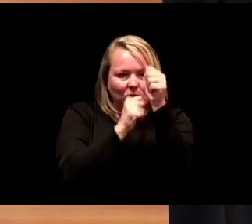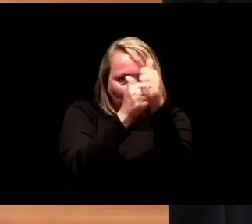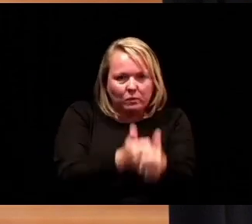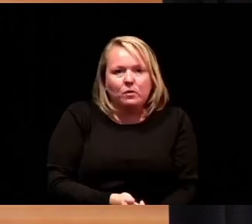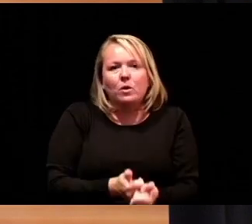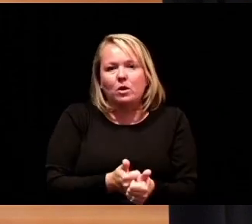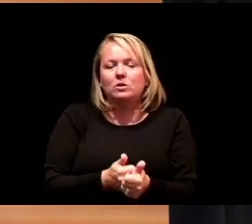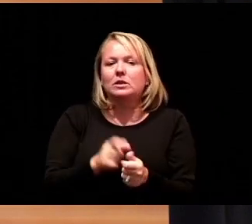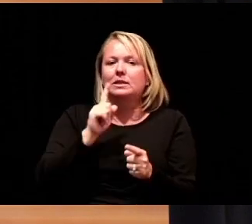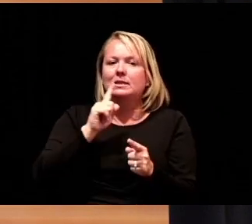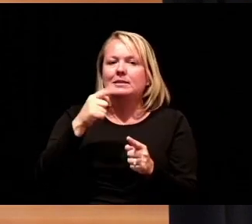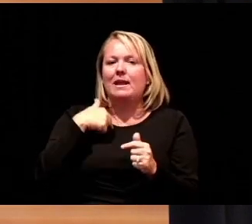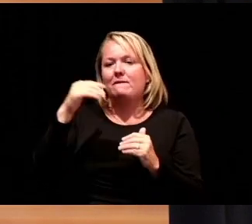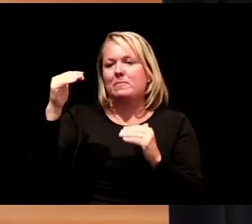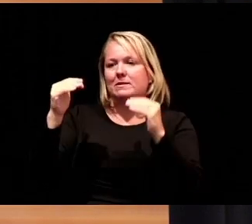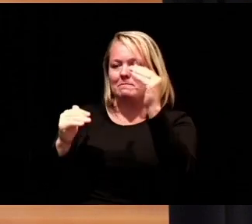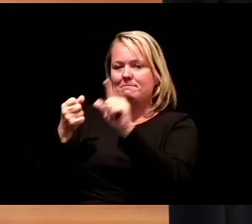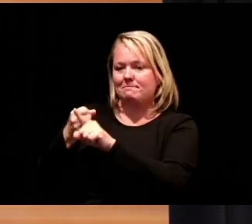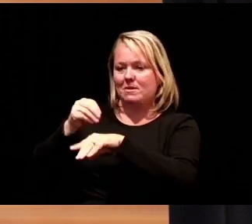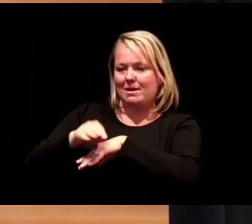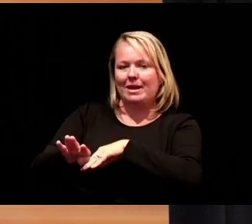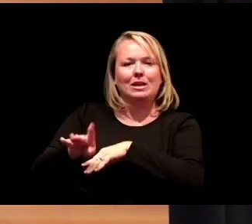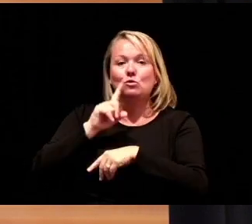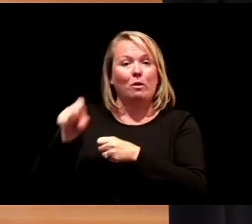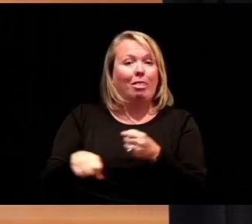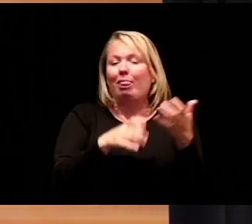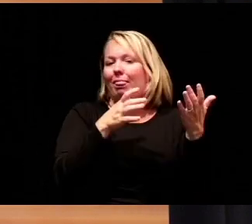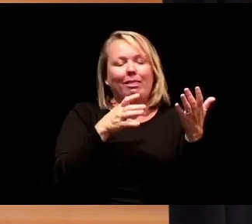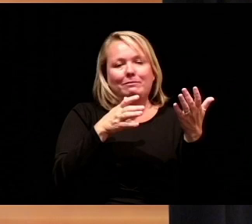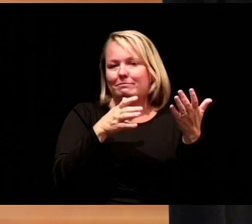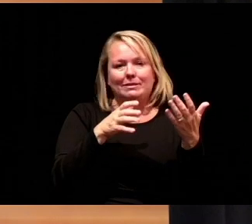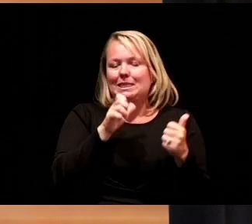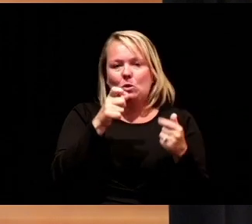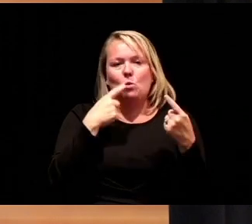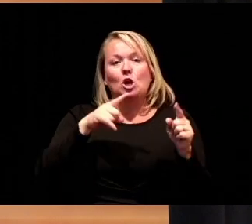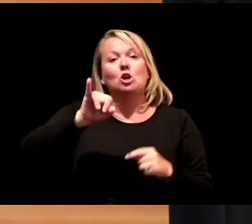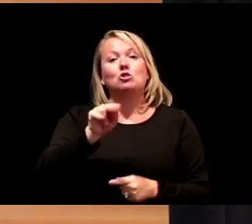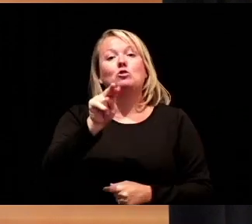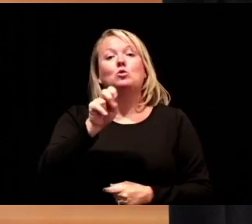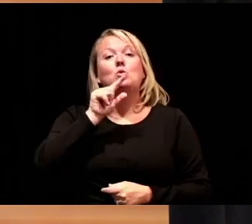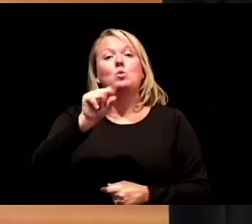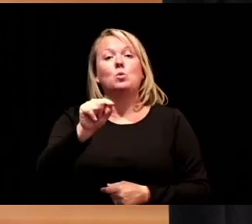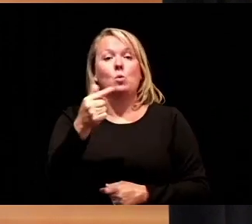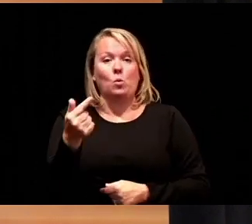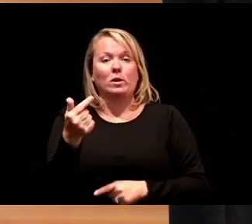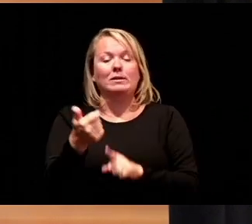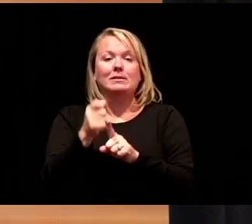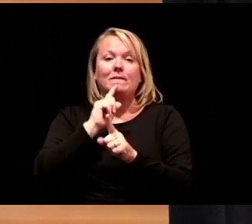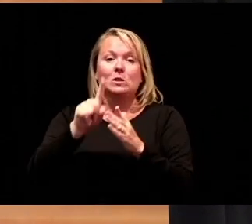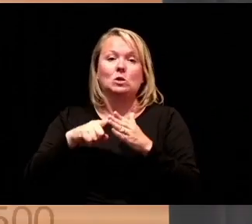some playing around to convince cert petitions to be dismissed because they didn't want it reviewed. But nonetheless,